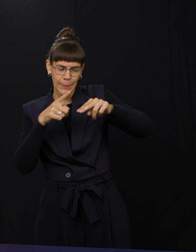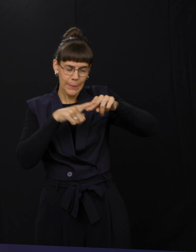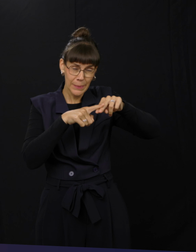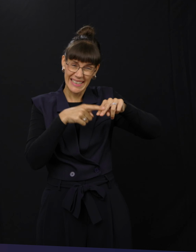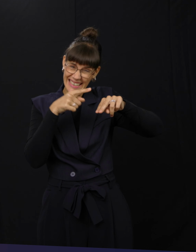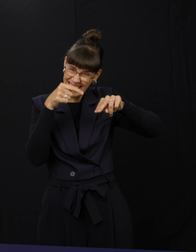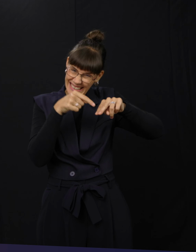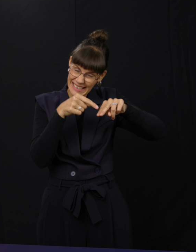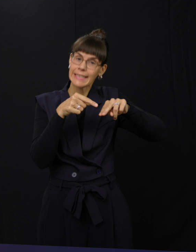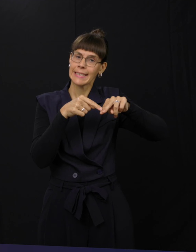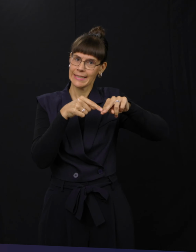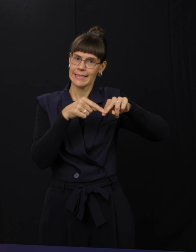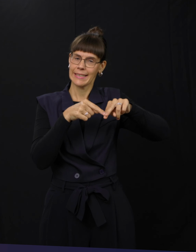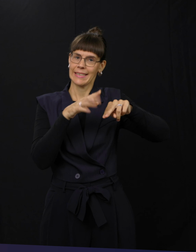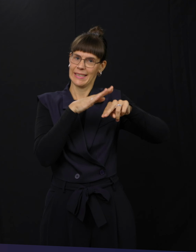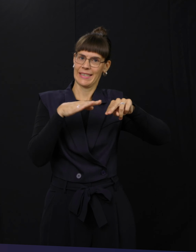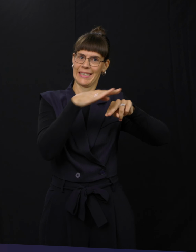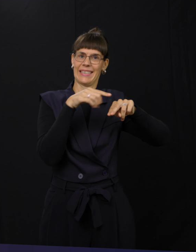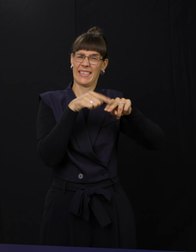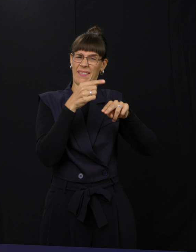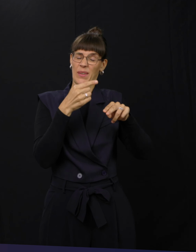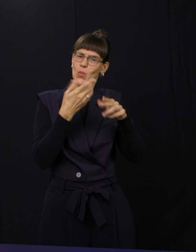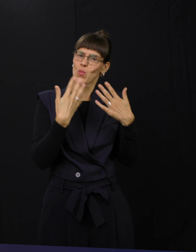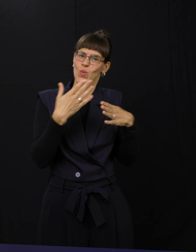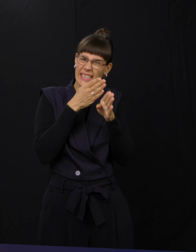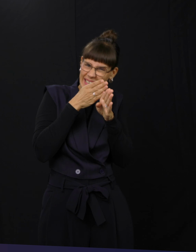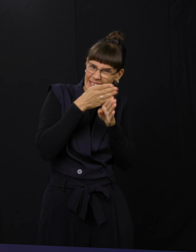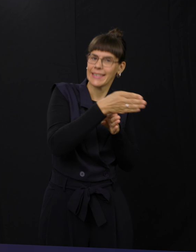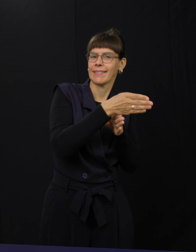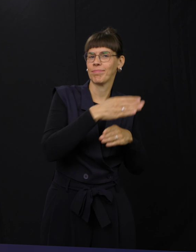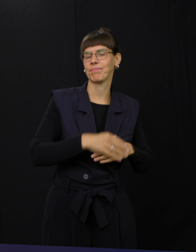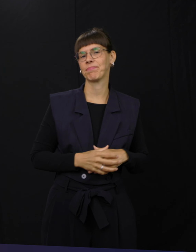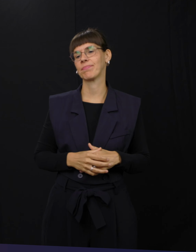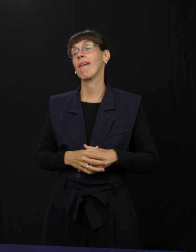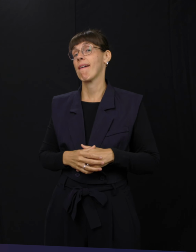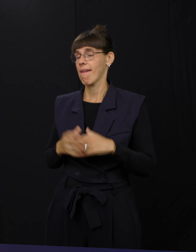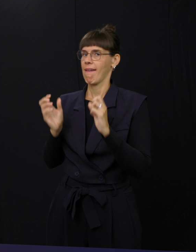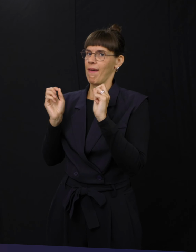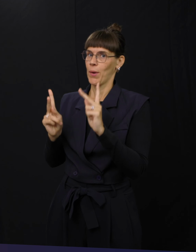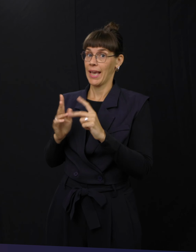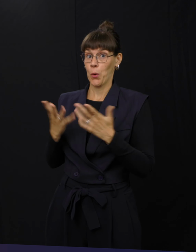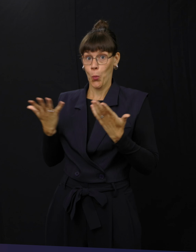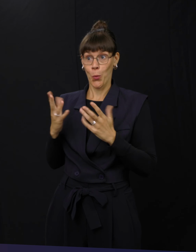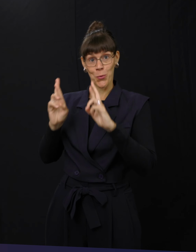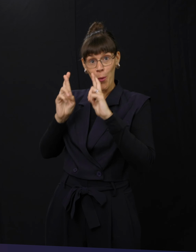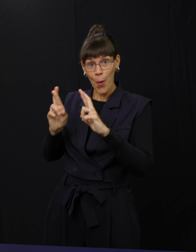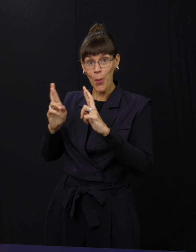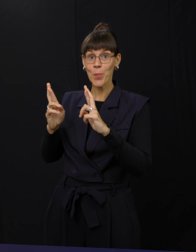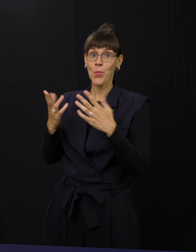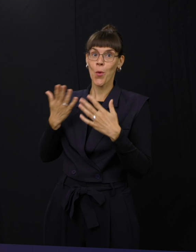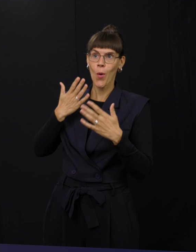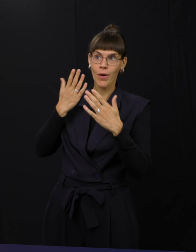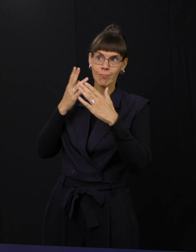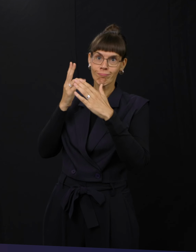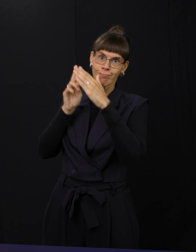having genetic variants in the region that we cover up with our genetic patch. Right, okay. So what is your hope or your